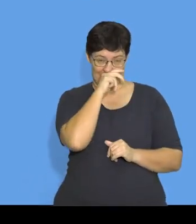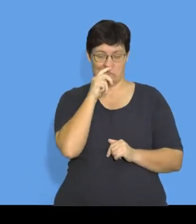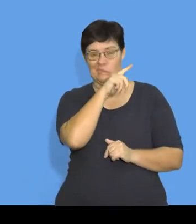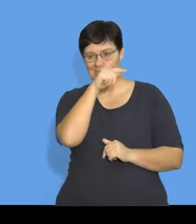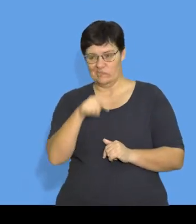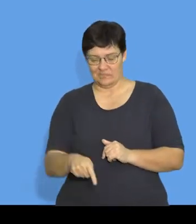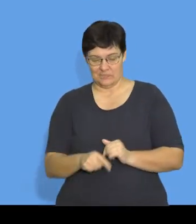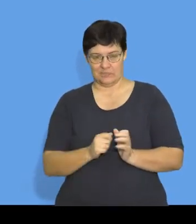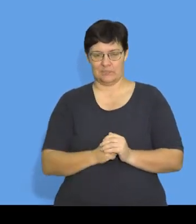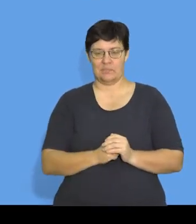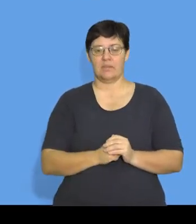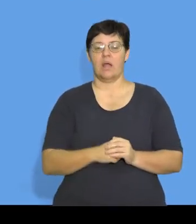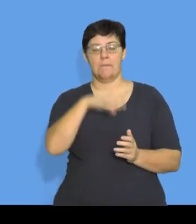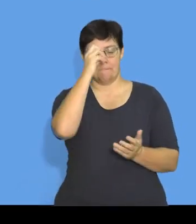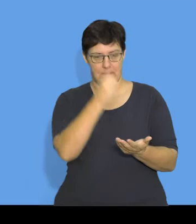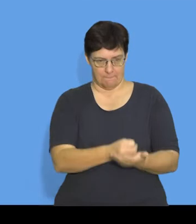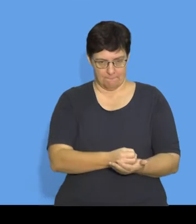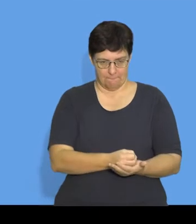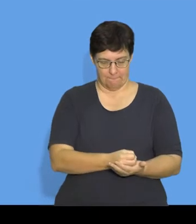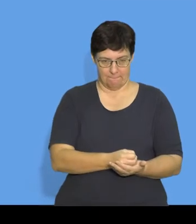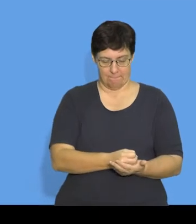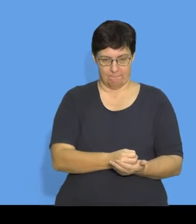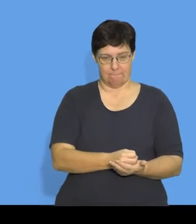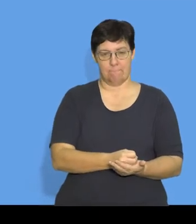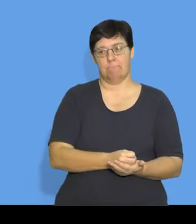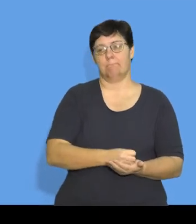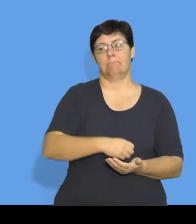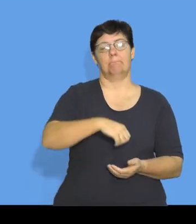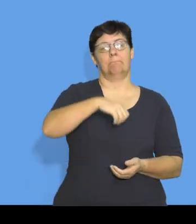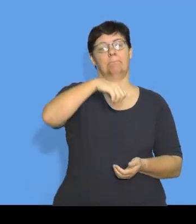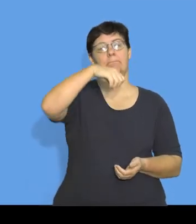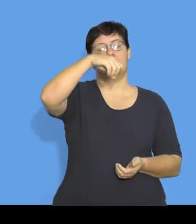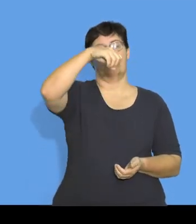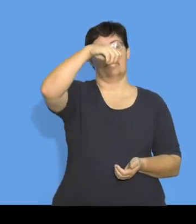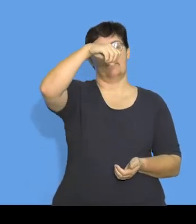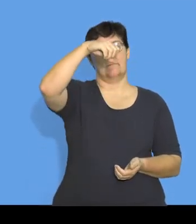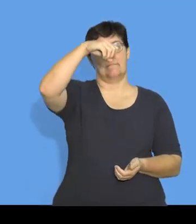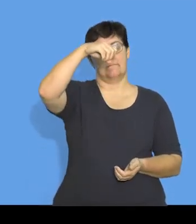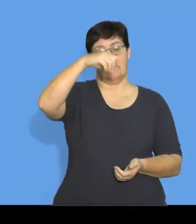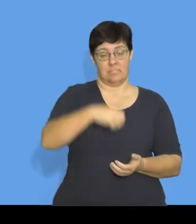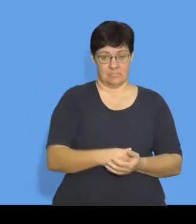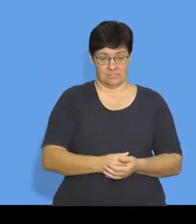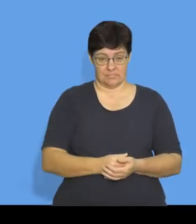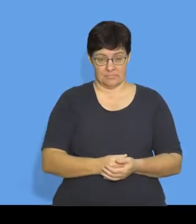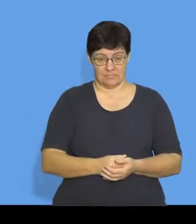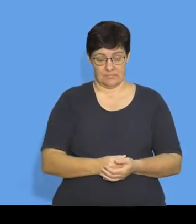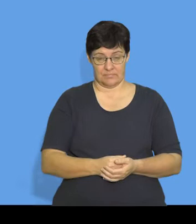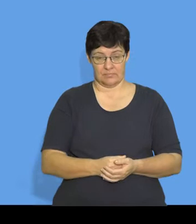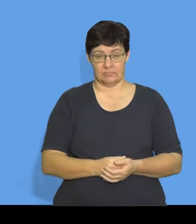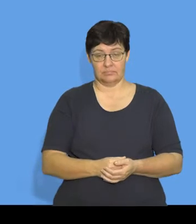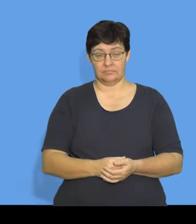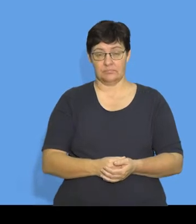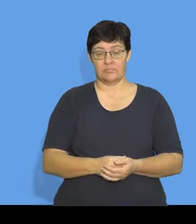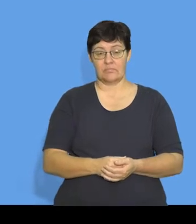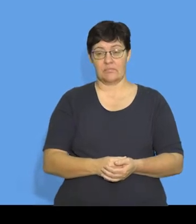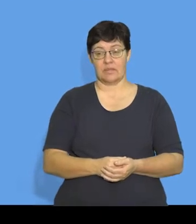This is the velocity that hits the ground with. This is the velocity that leaves the ground with.